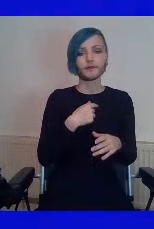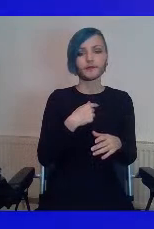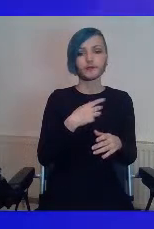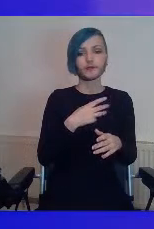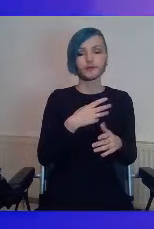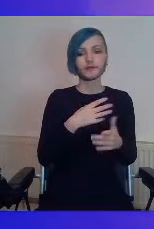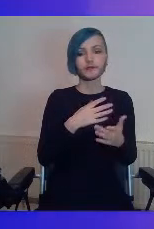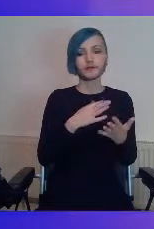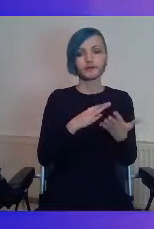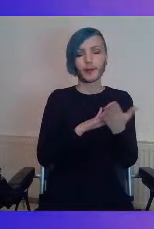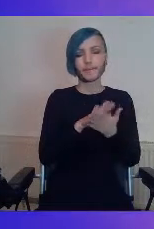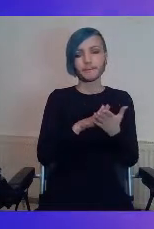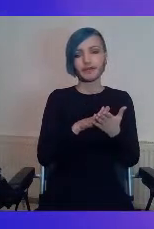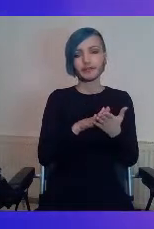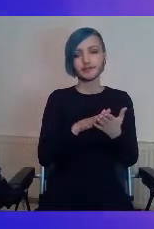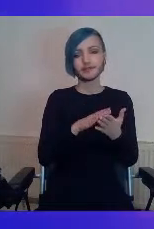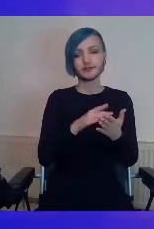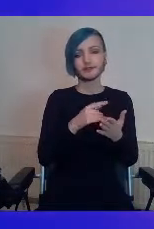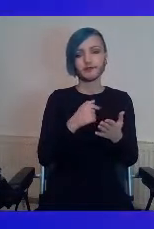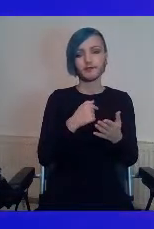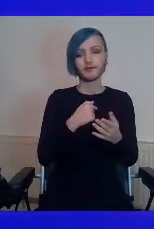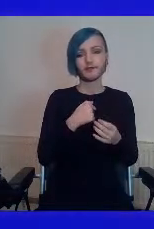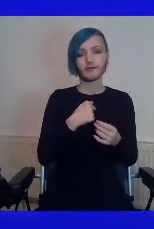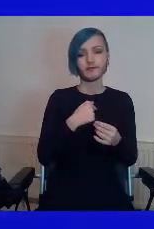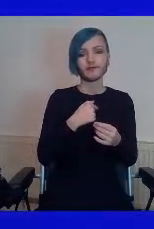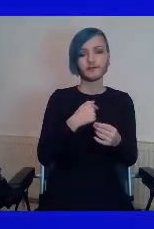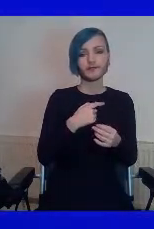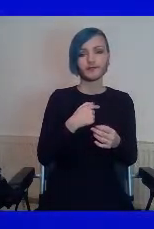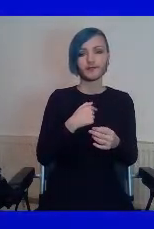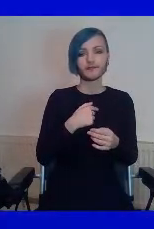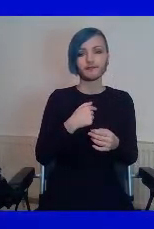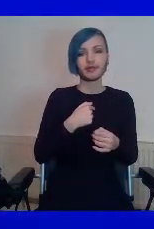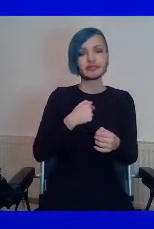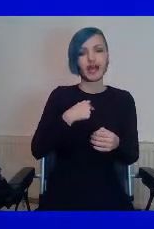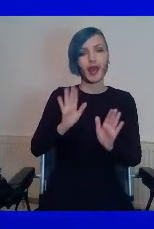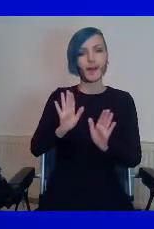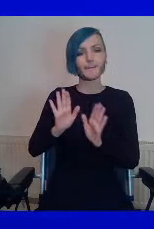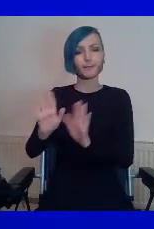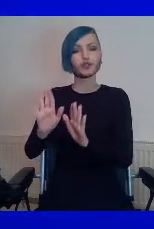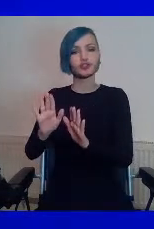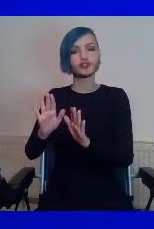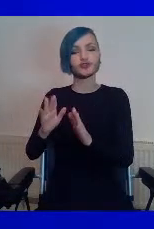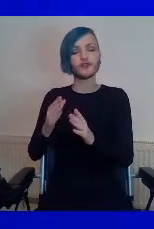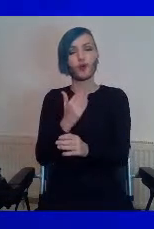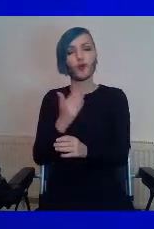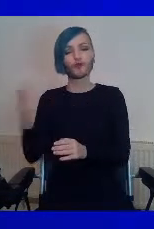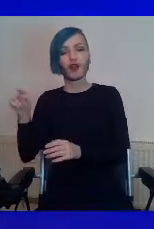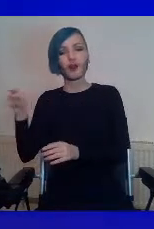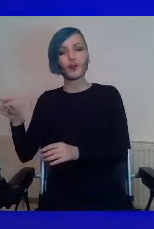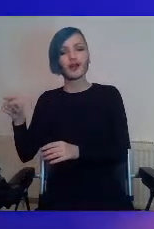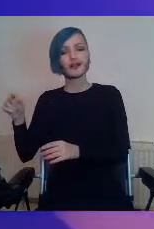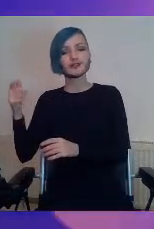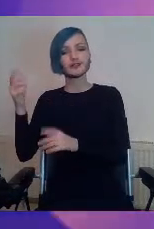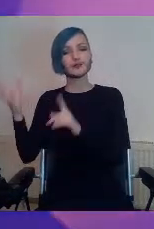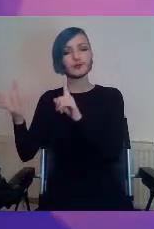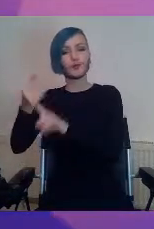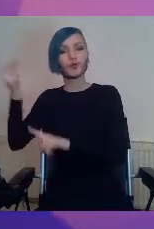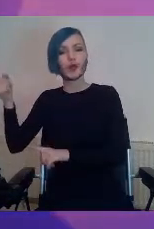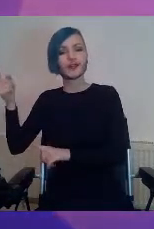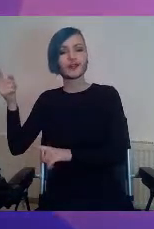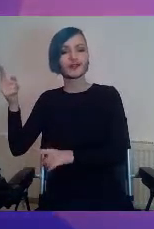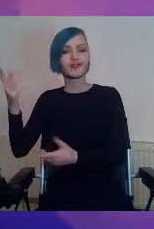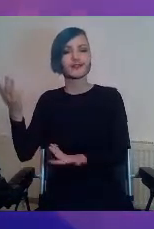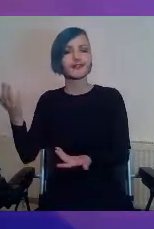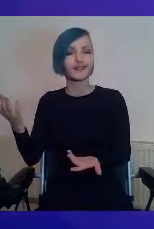the right wing winning. So sometimes the reaction of the center of our